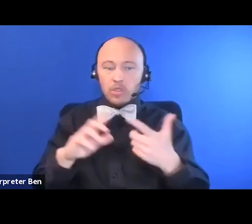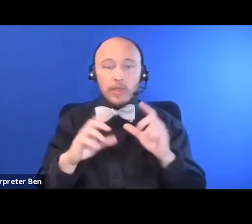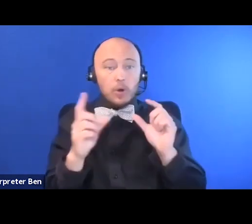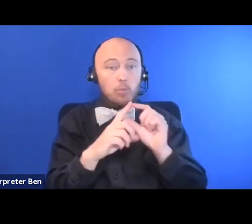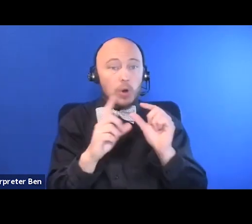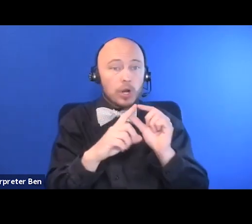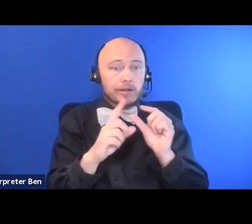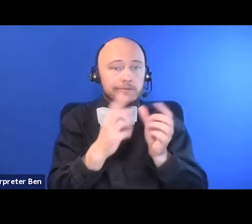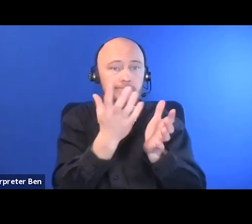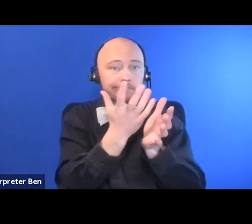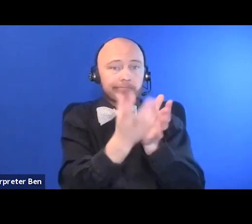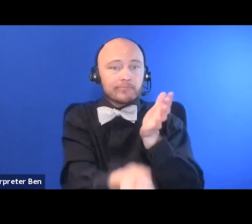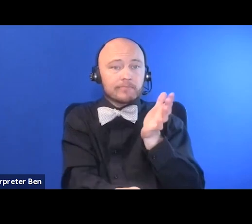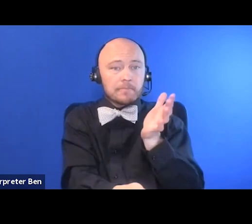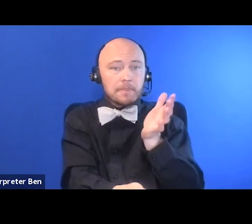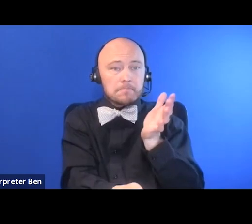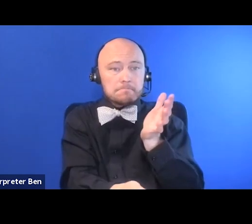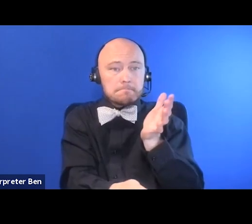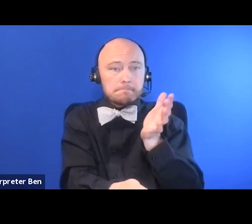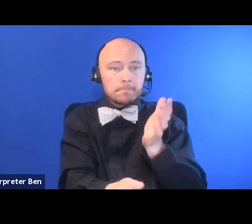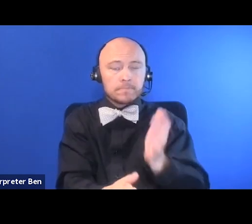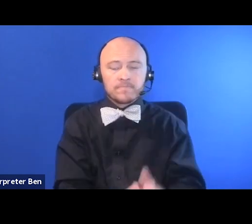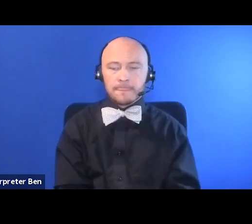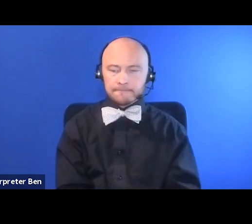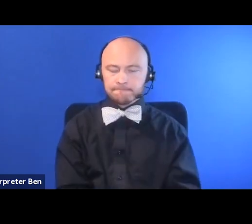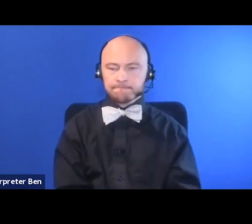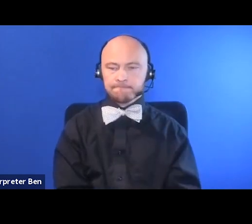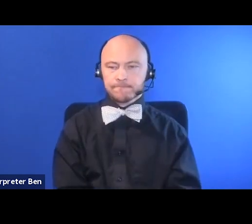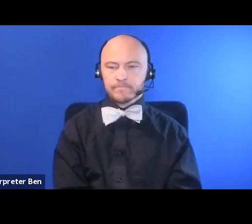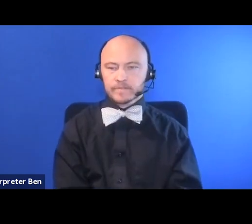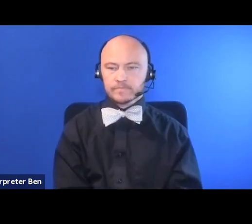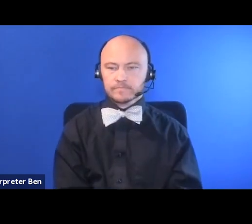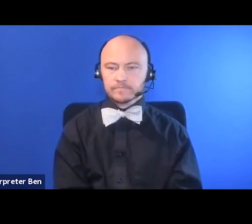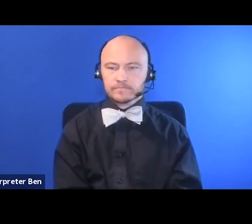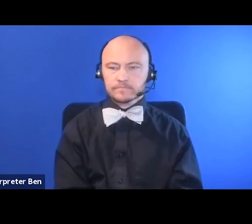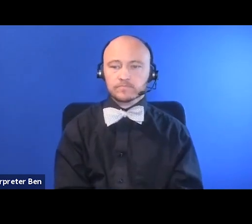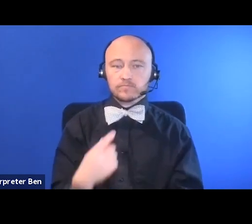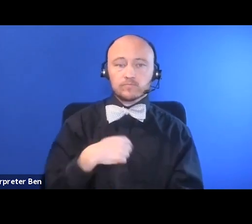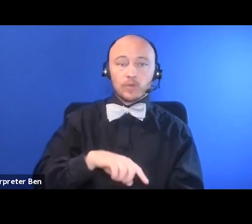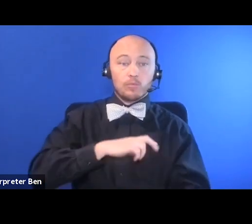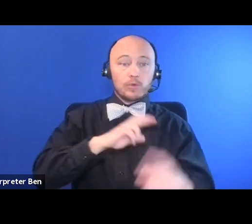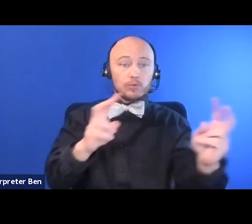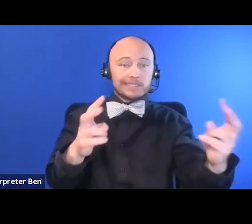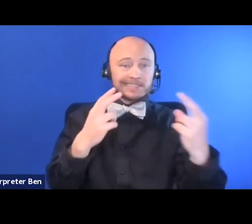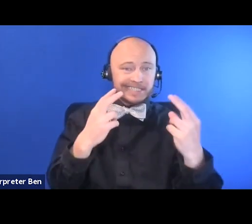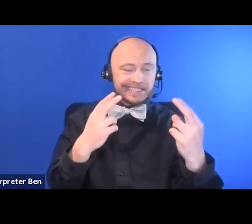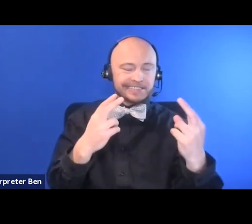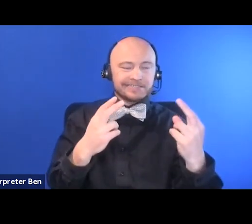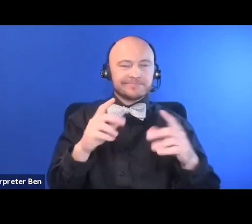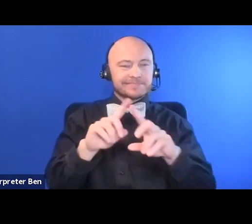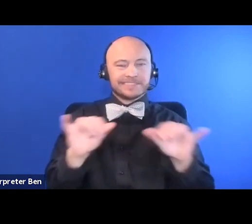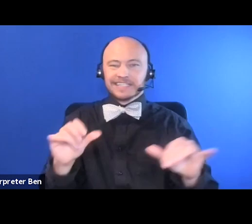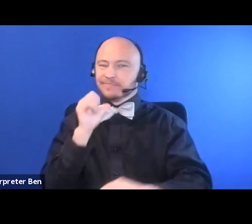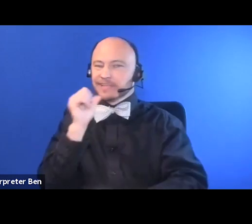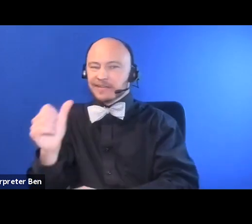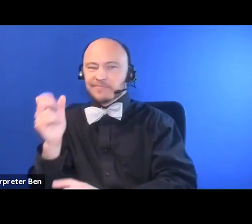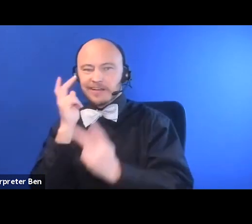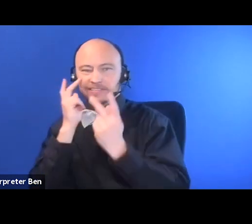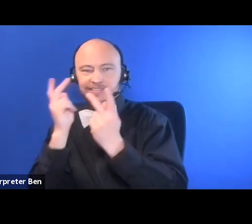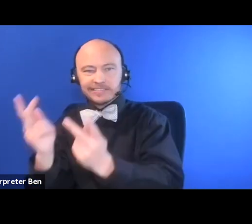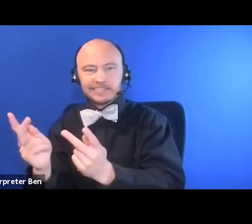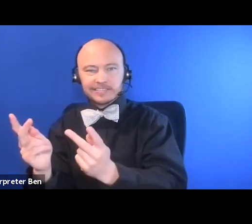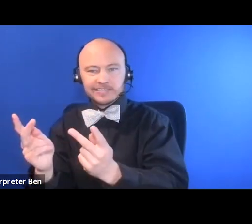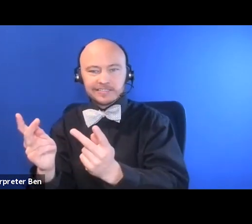words. We were seen but unseen. We were